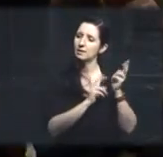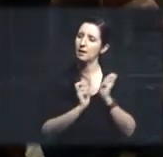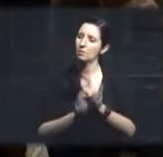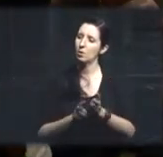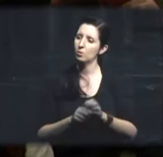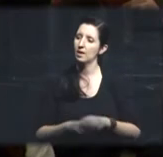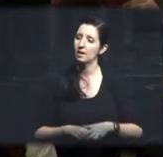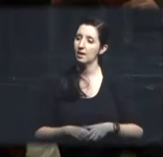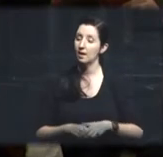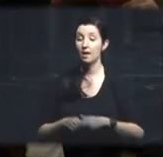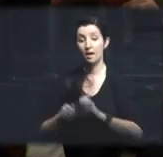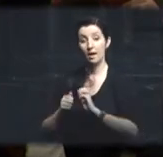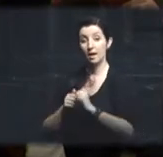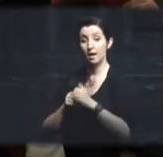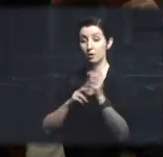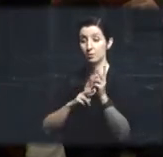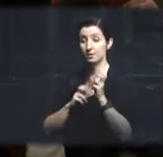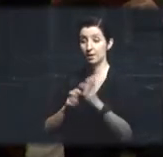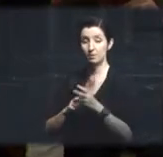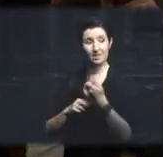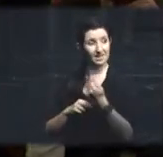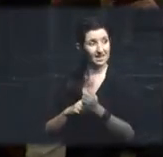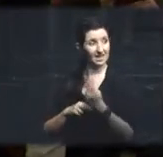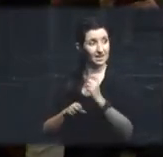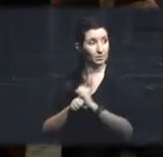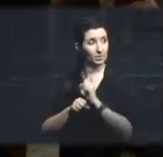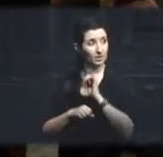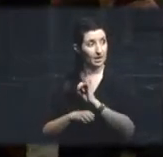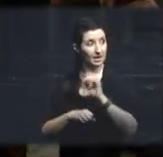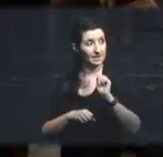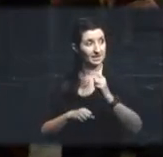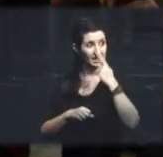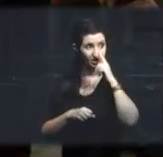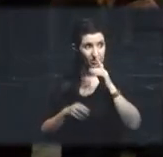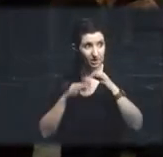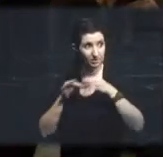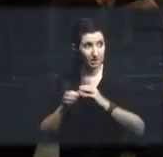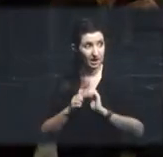How do we download it? Does anybody from IT want to say how we download it?